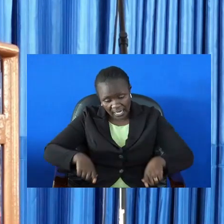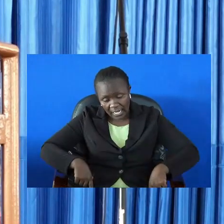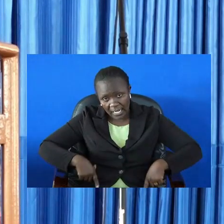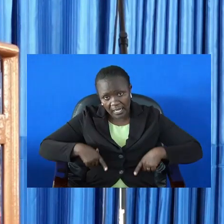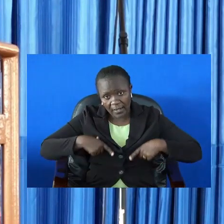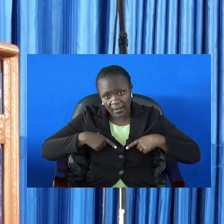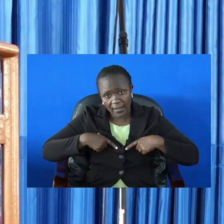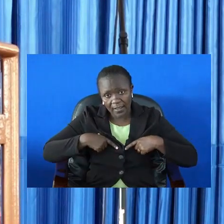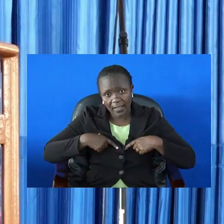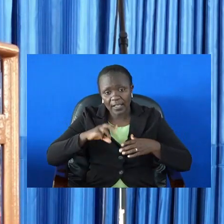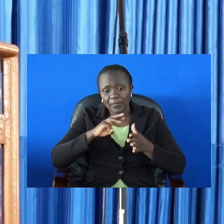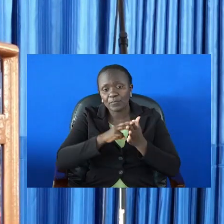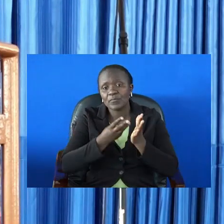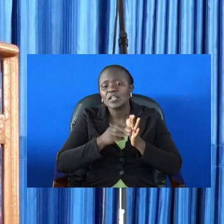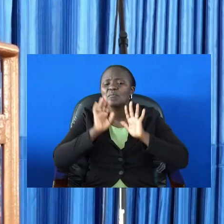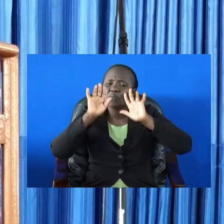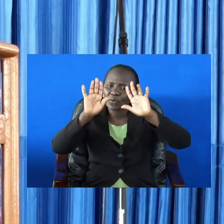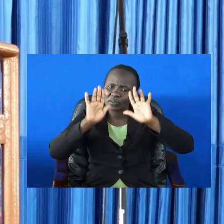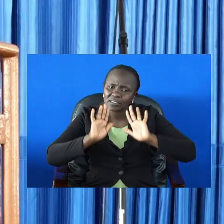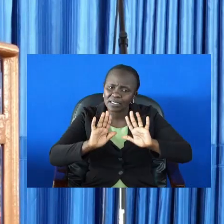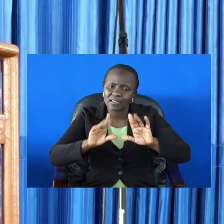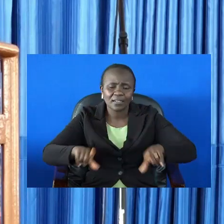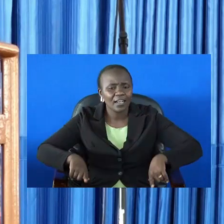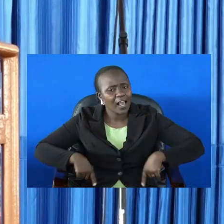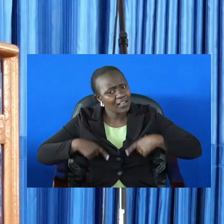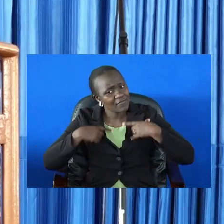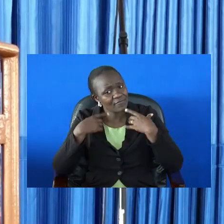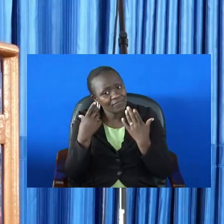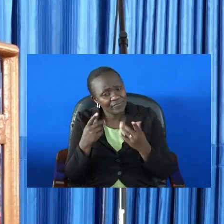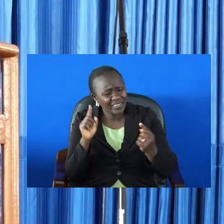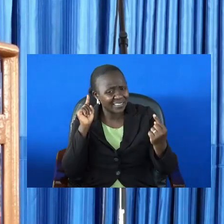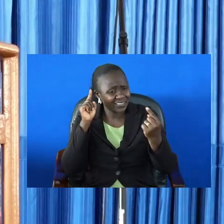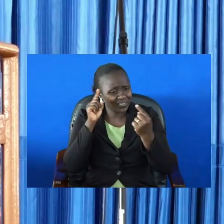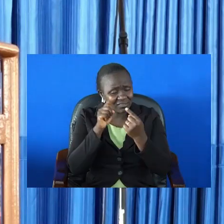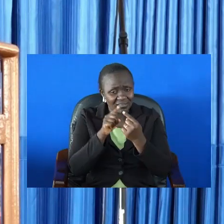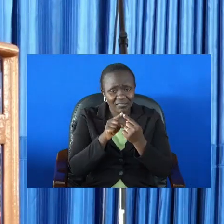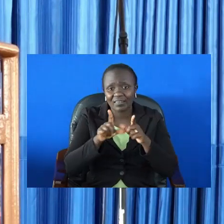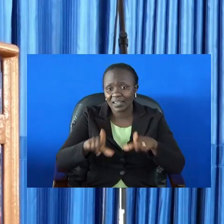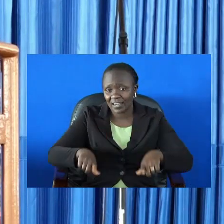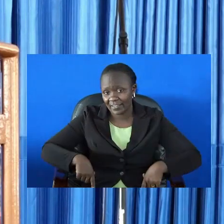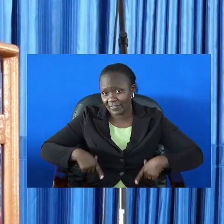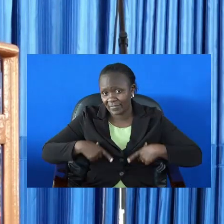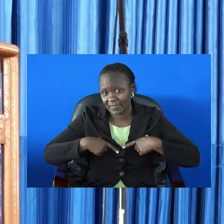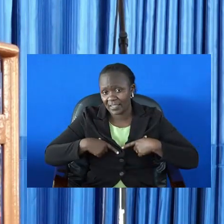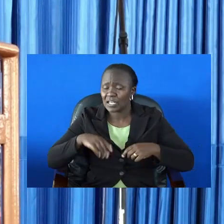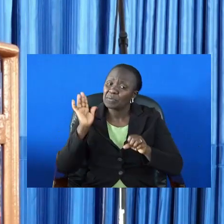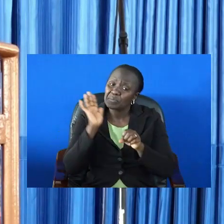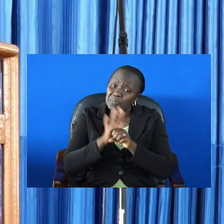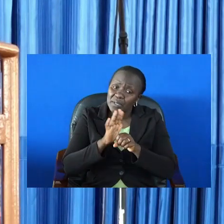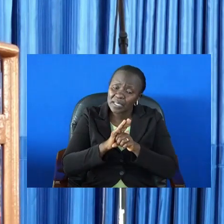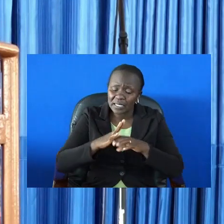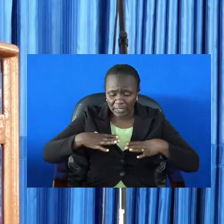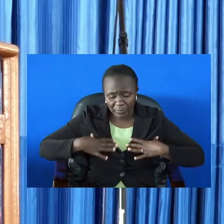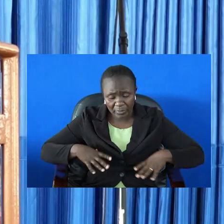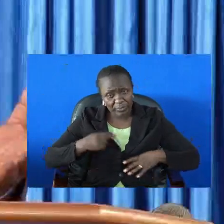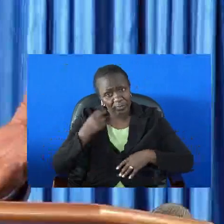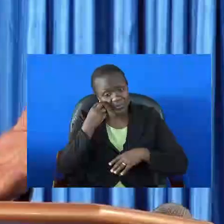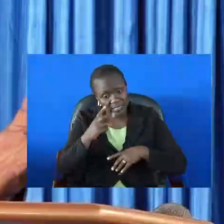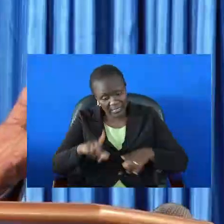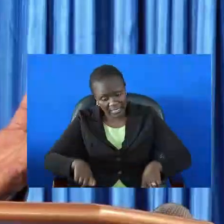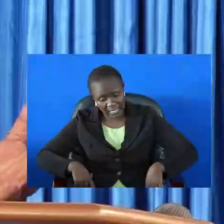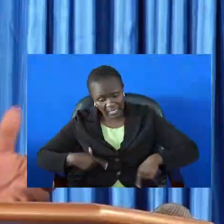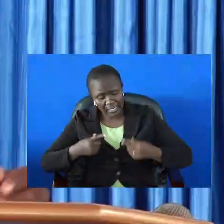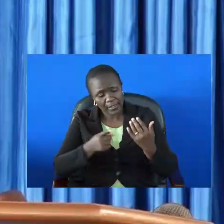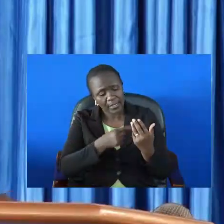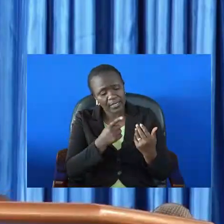that has meaning, have a purpose. The Bible tells us that there are many people who see their lives and